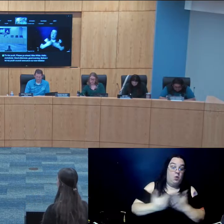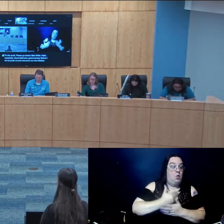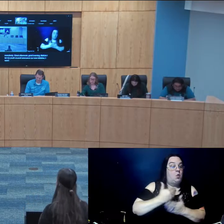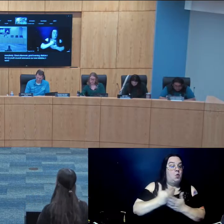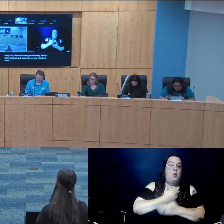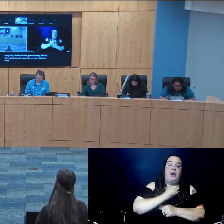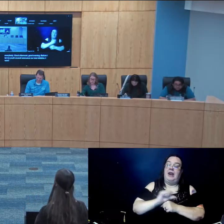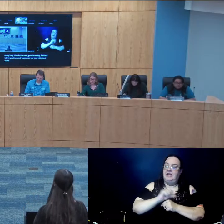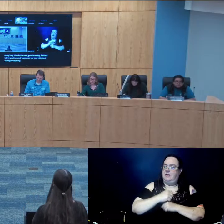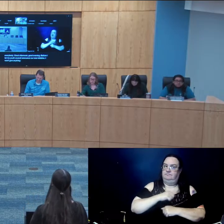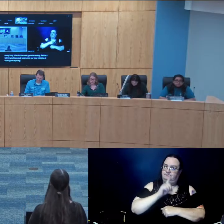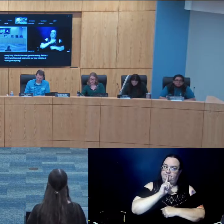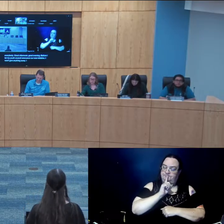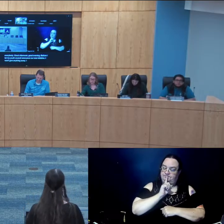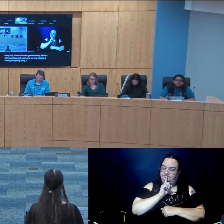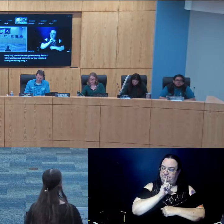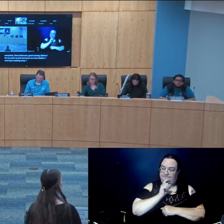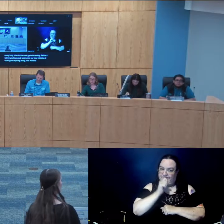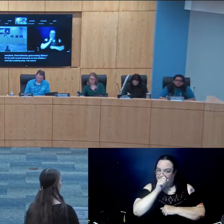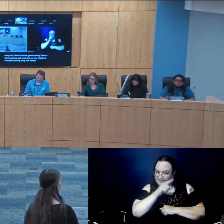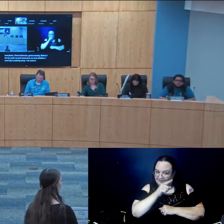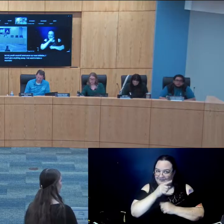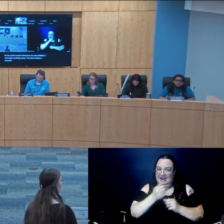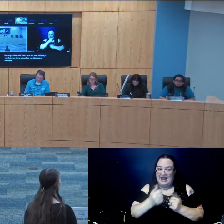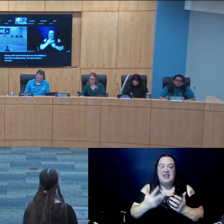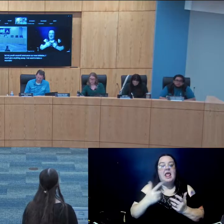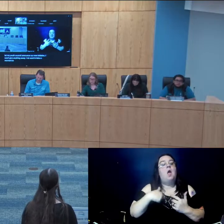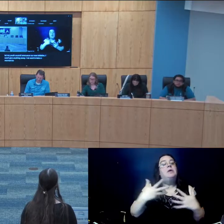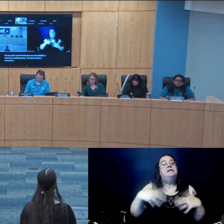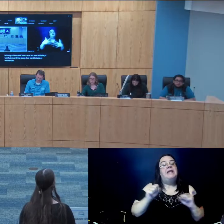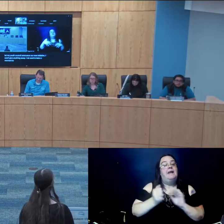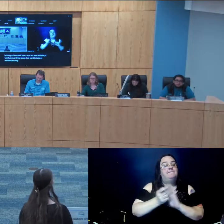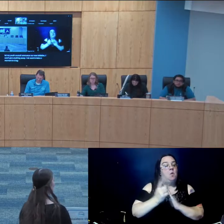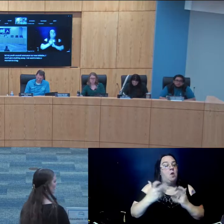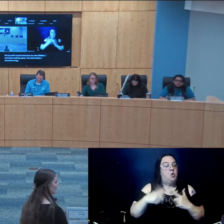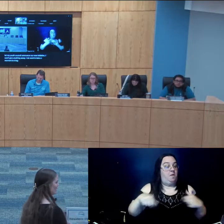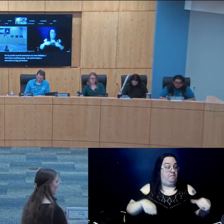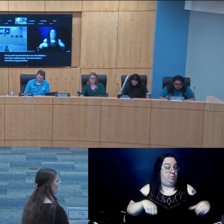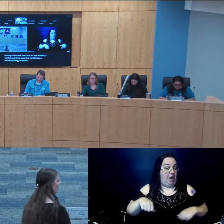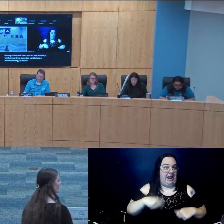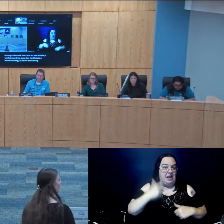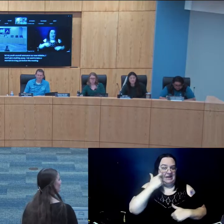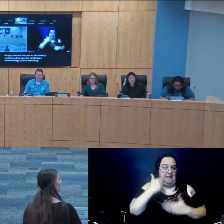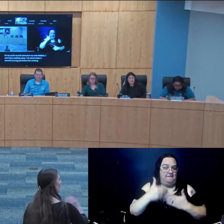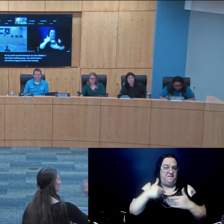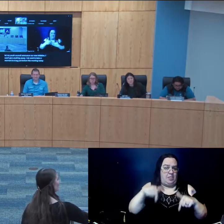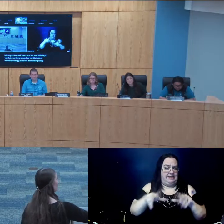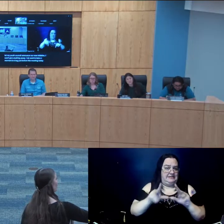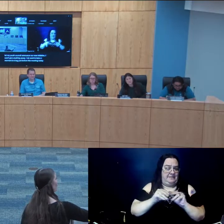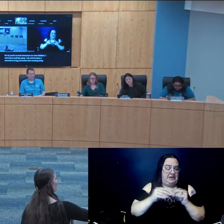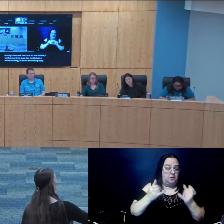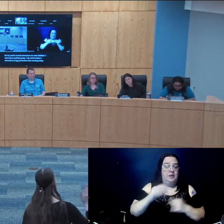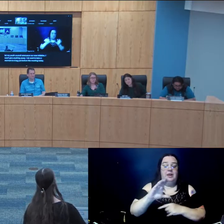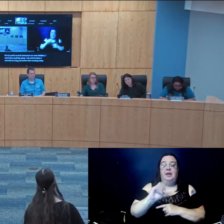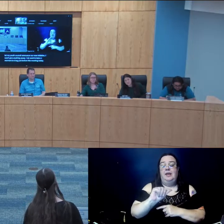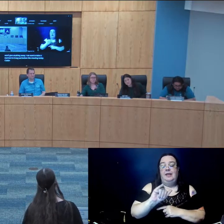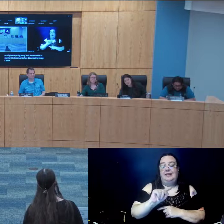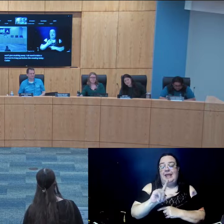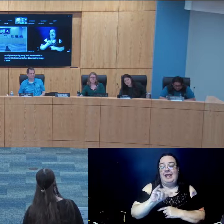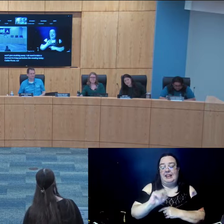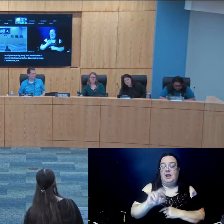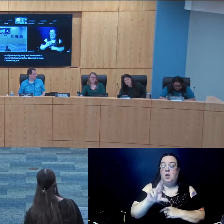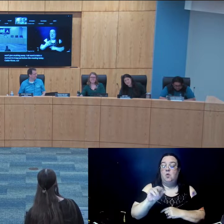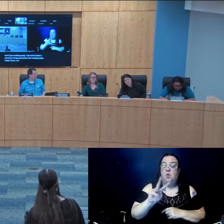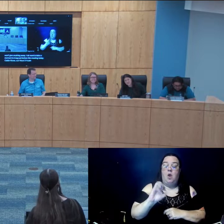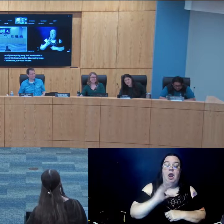give anything away. I do want to take a moment to brag. Just before this meeting today, Caitlin Rowe, our Ward 3